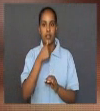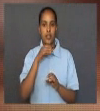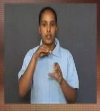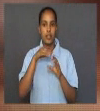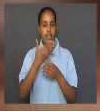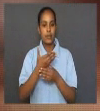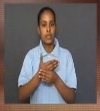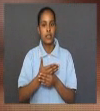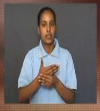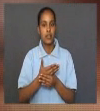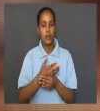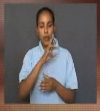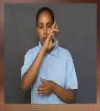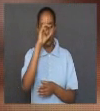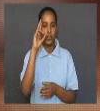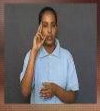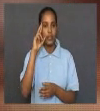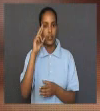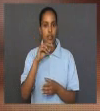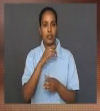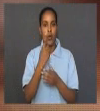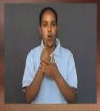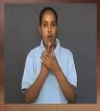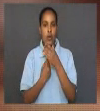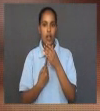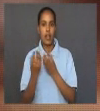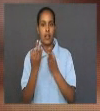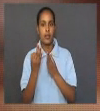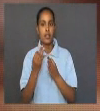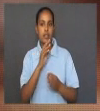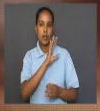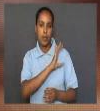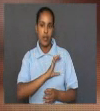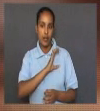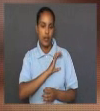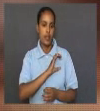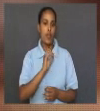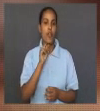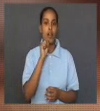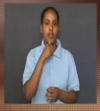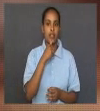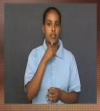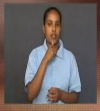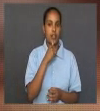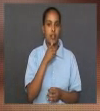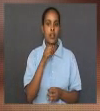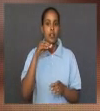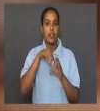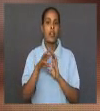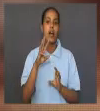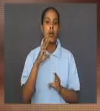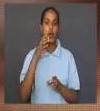is limited because it only explains the behavior of acids in